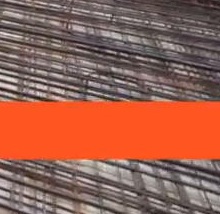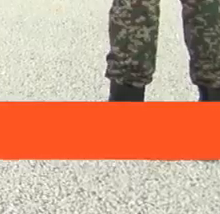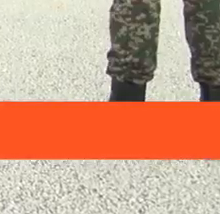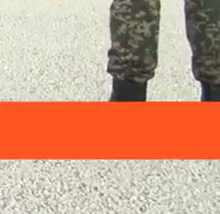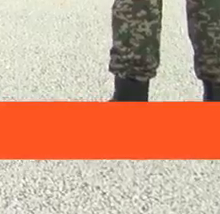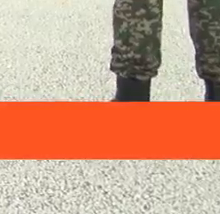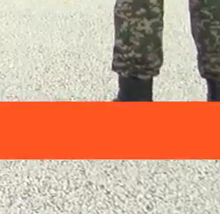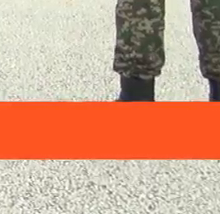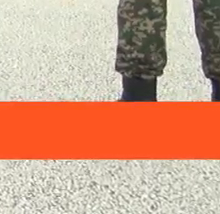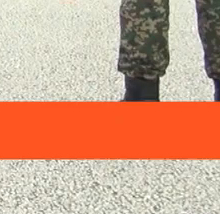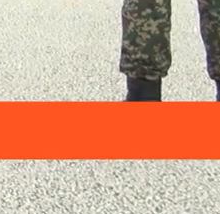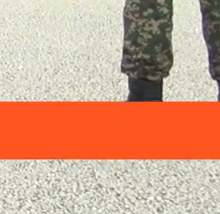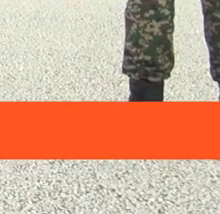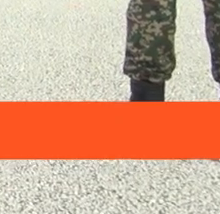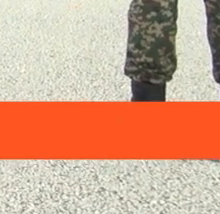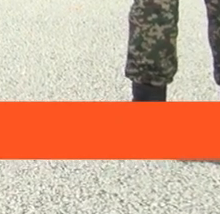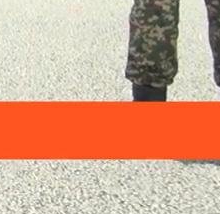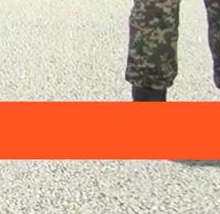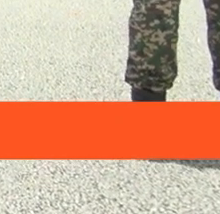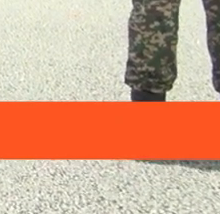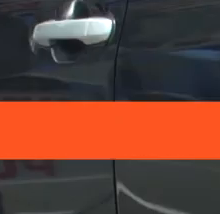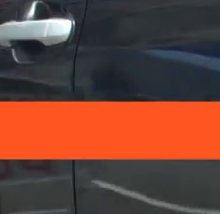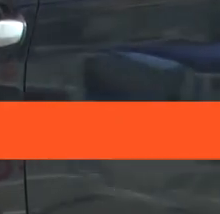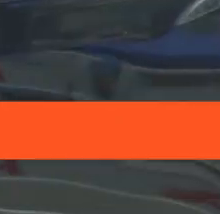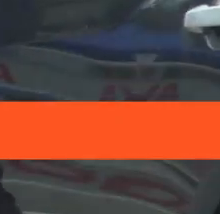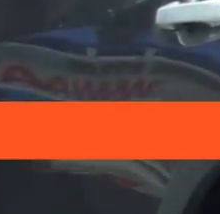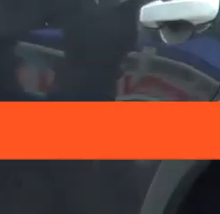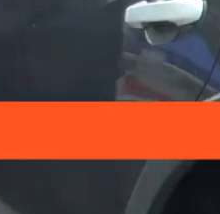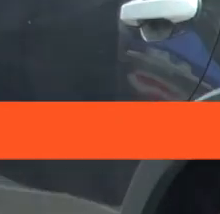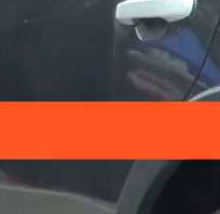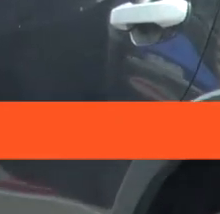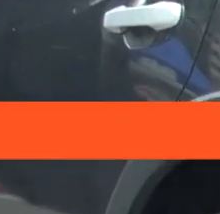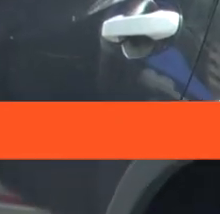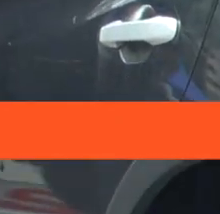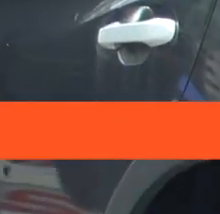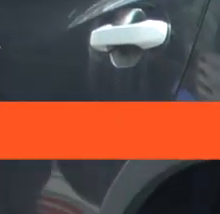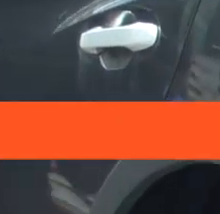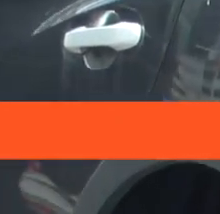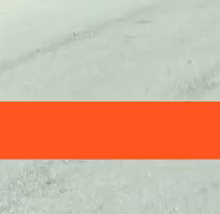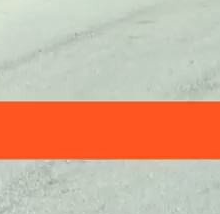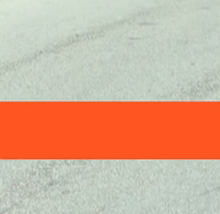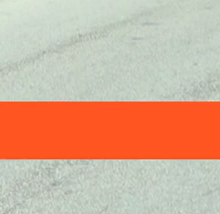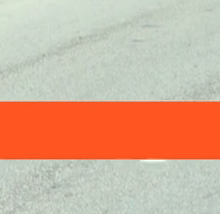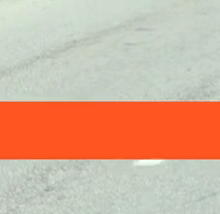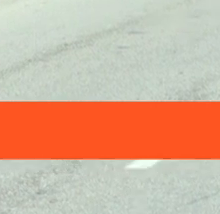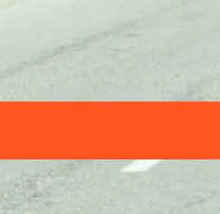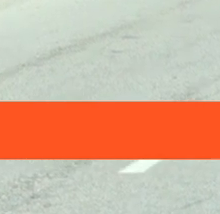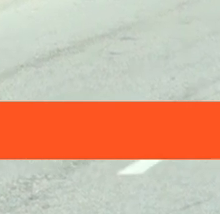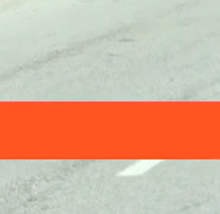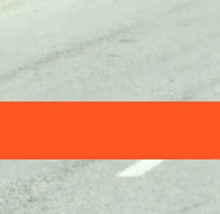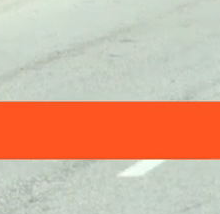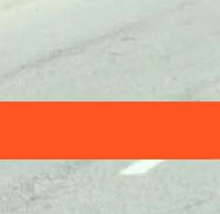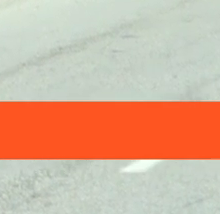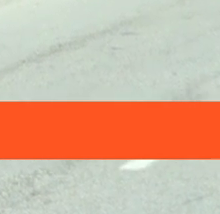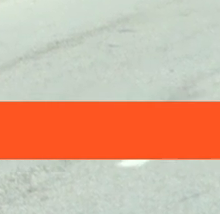unemployment. Meanwhile, Muhyiddin did not announce whether the conditional movement control order would end on June 9th as scheduled. The conditional MCO